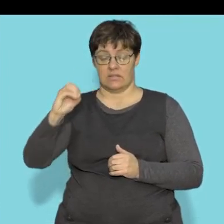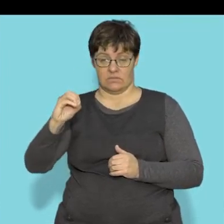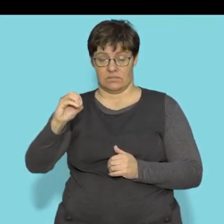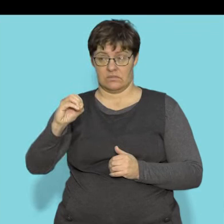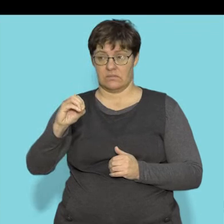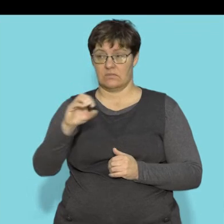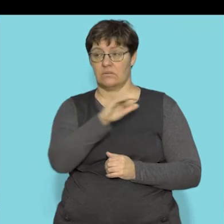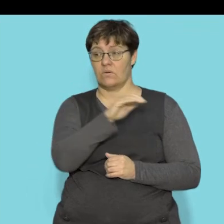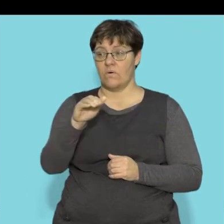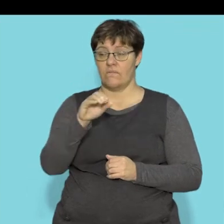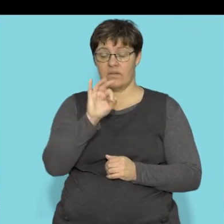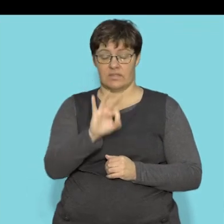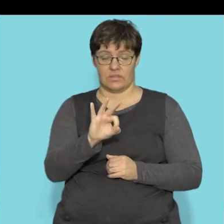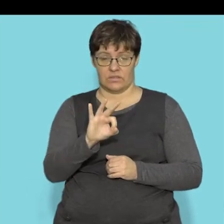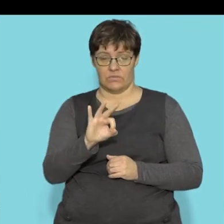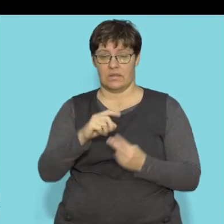20,000